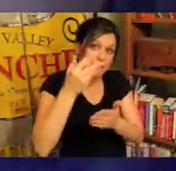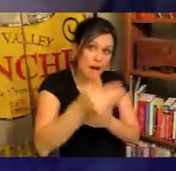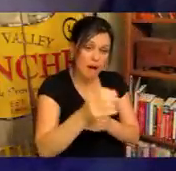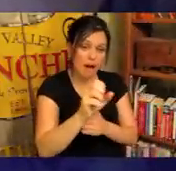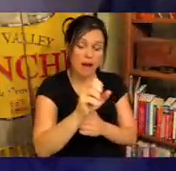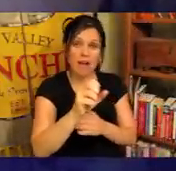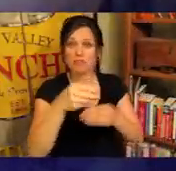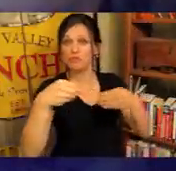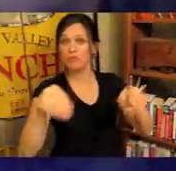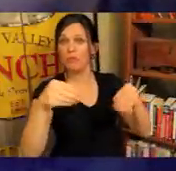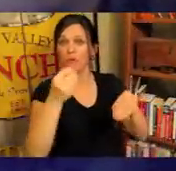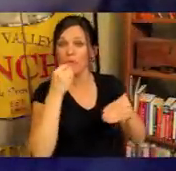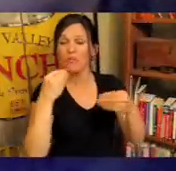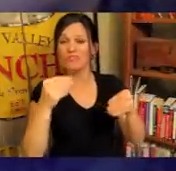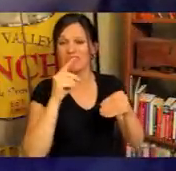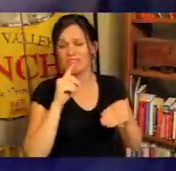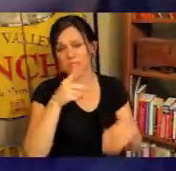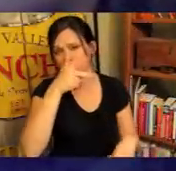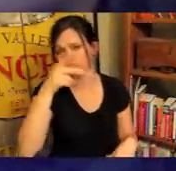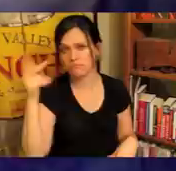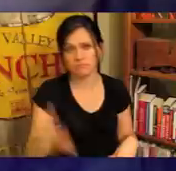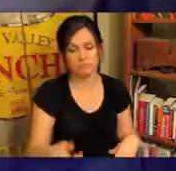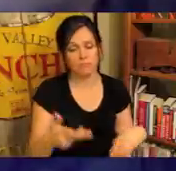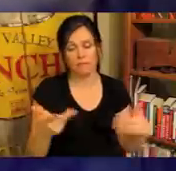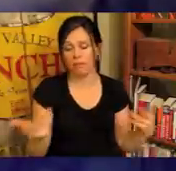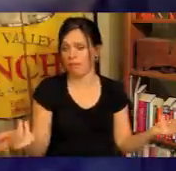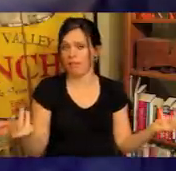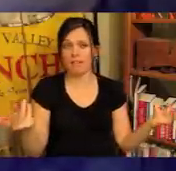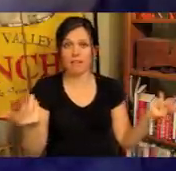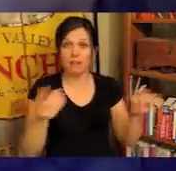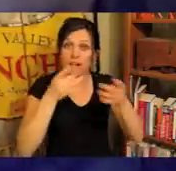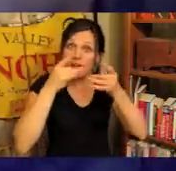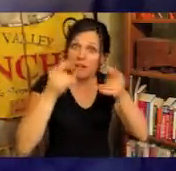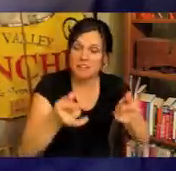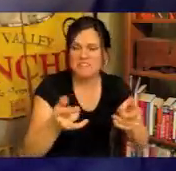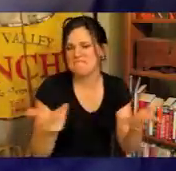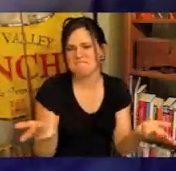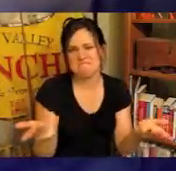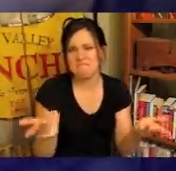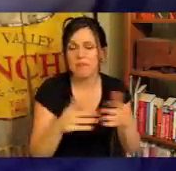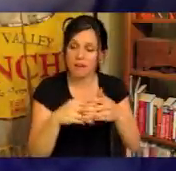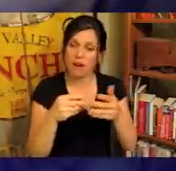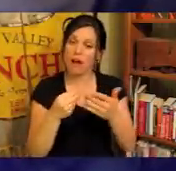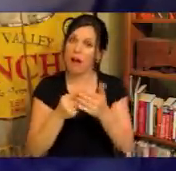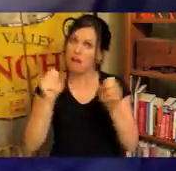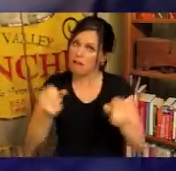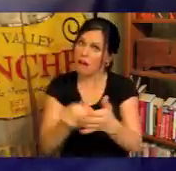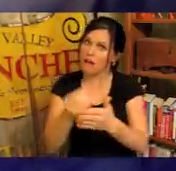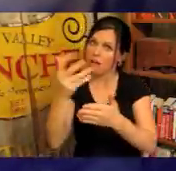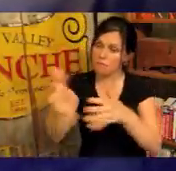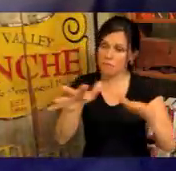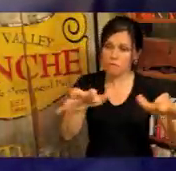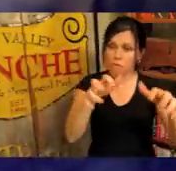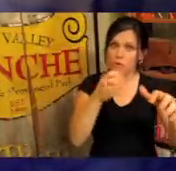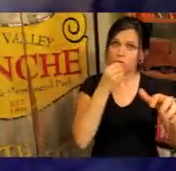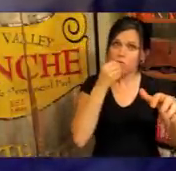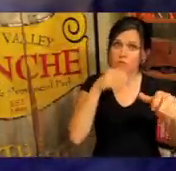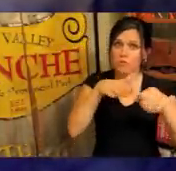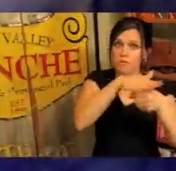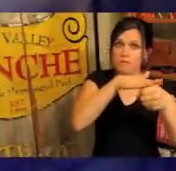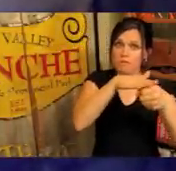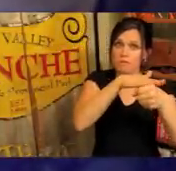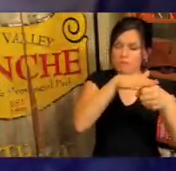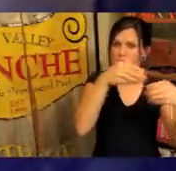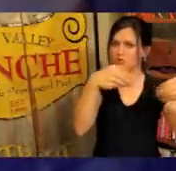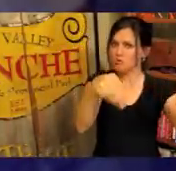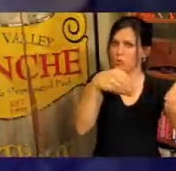not so nice. Not so nice, no. They're not so nice, no. And yes, they are available at the frozen food section at your local supermarket, but